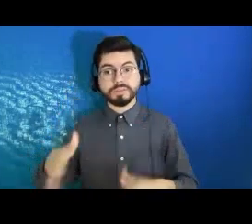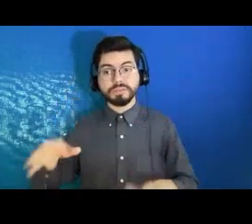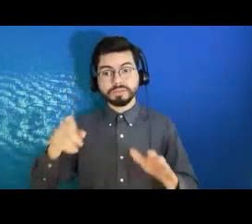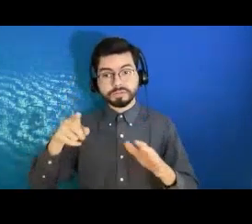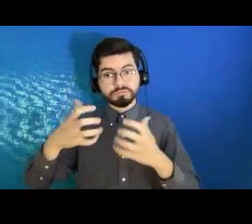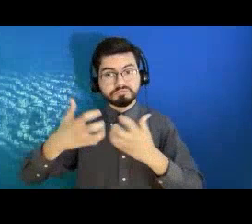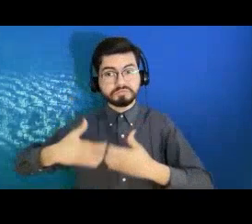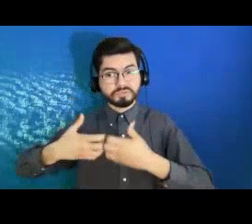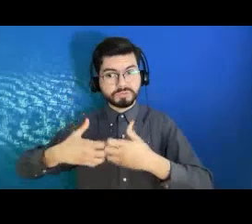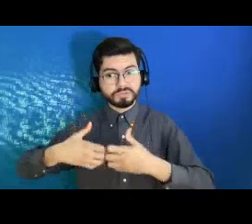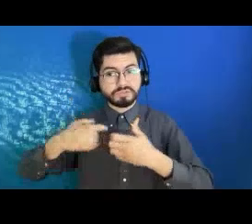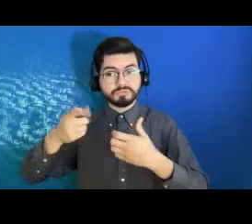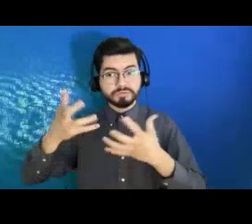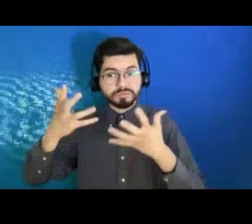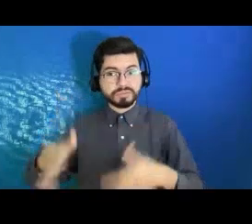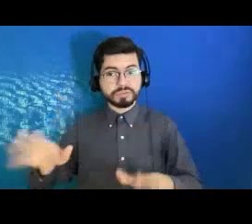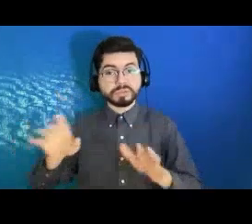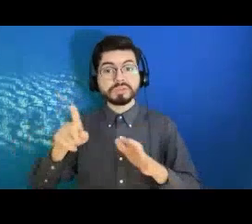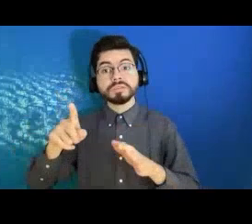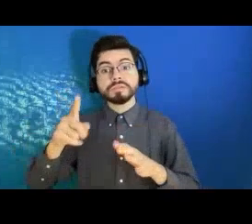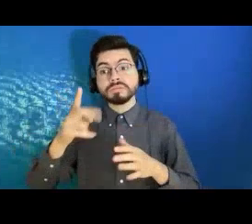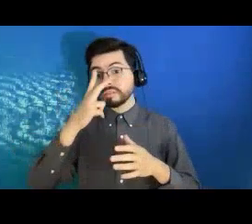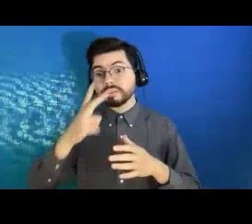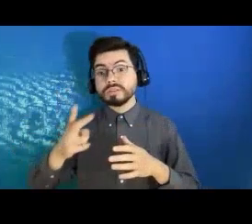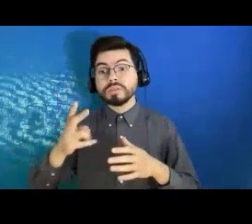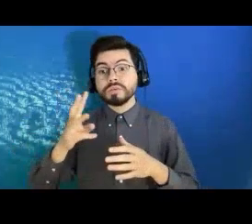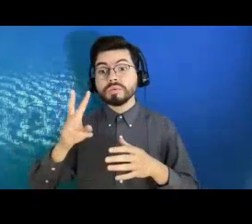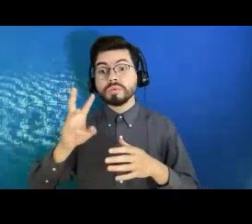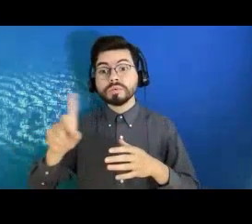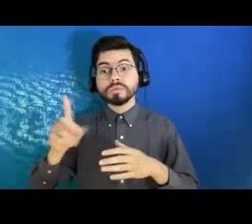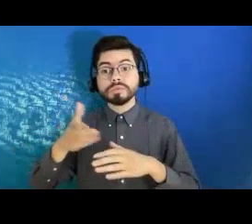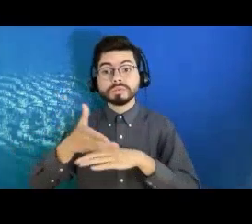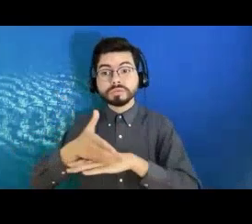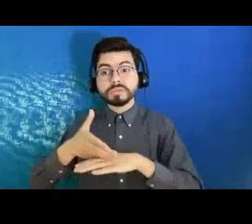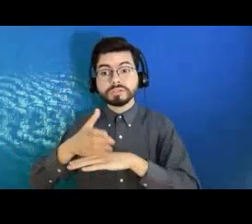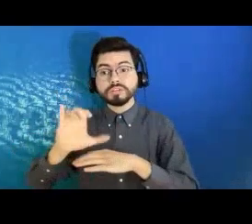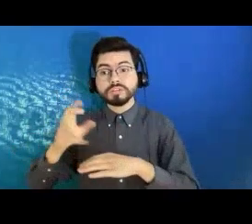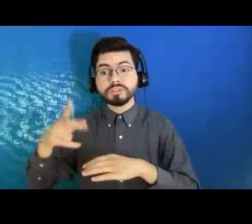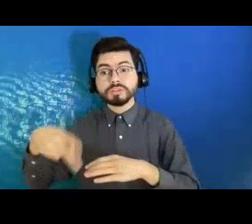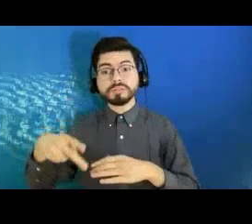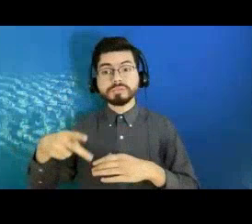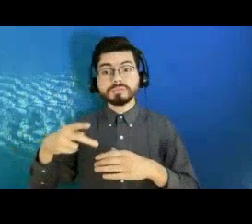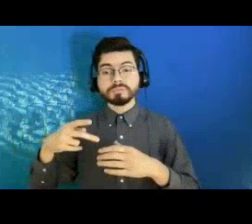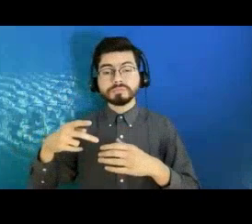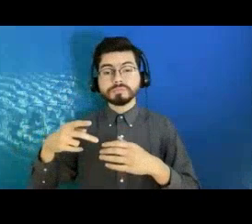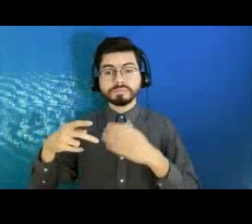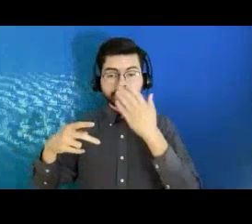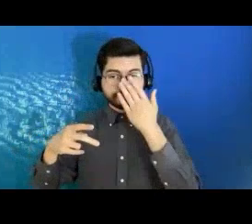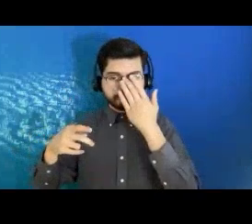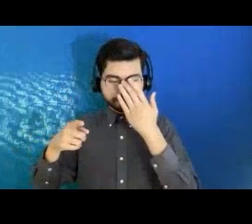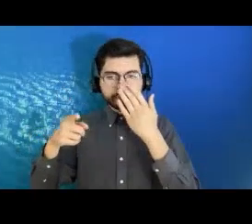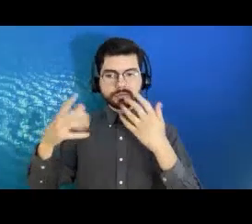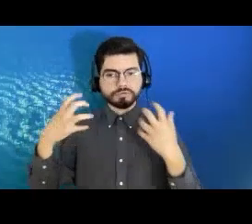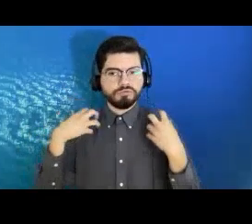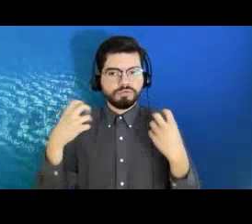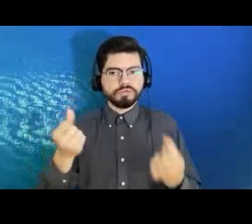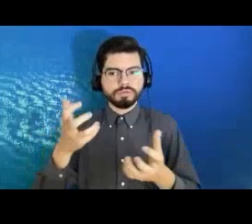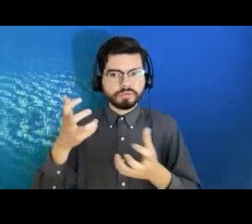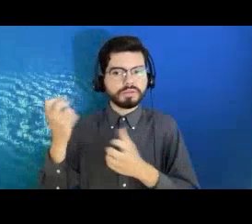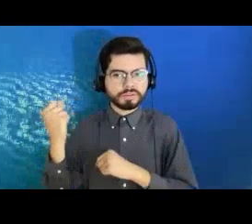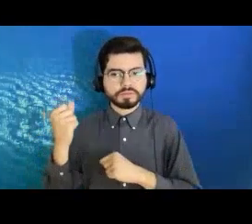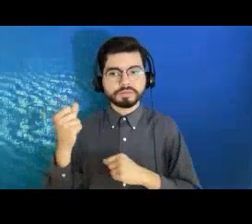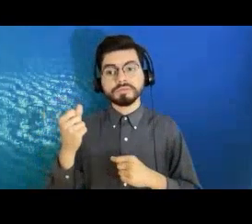about starts coming up through those wood chips. And I won't say it's like we've never been there, but it recovers fast. And in